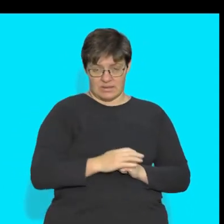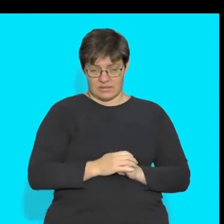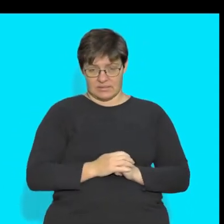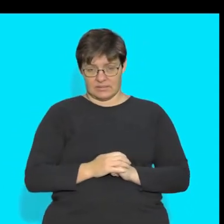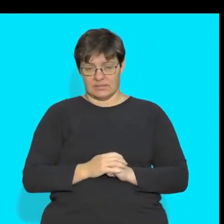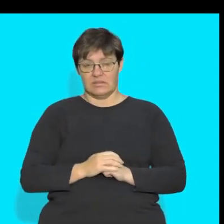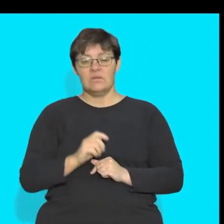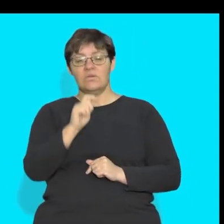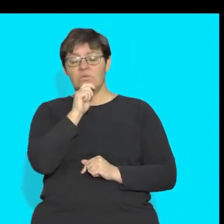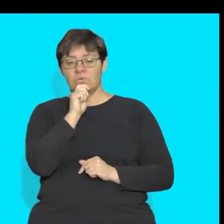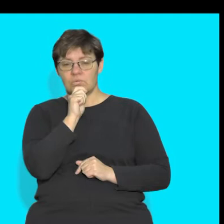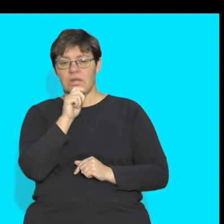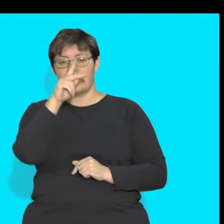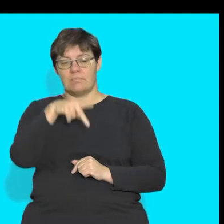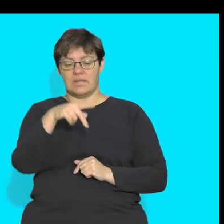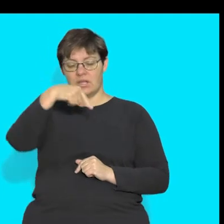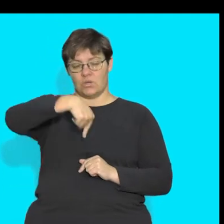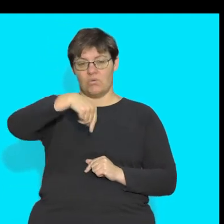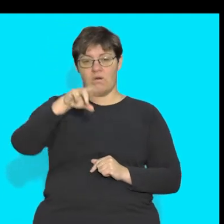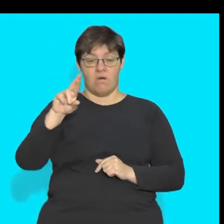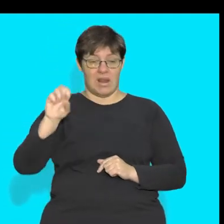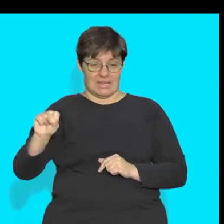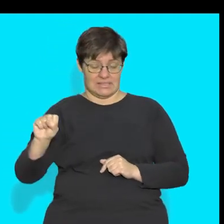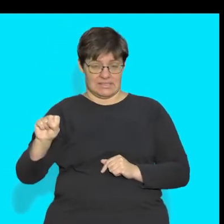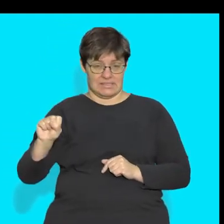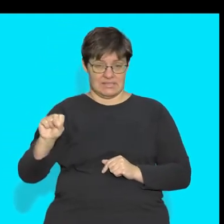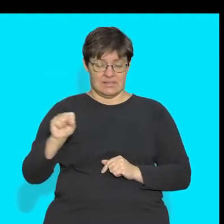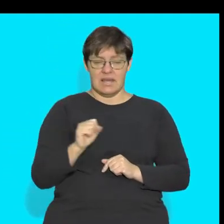say, using the letters P, Q, R, and S,